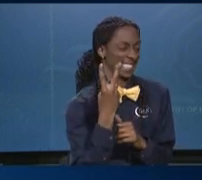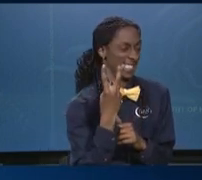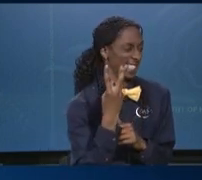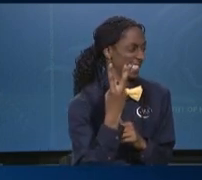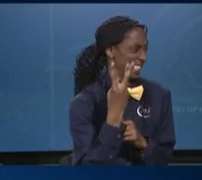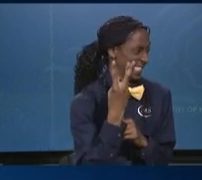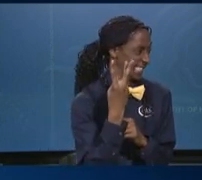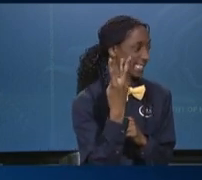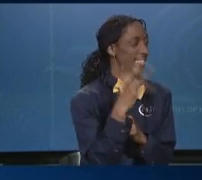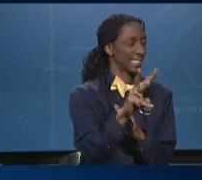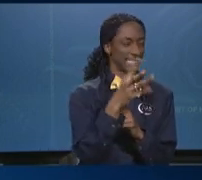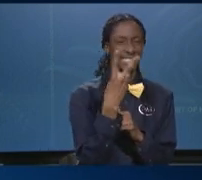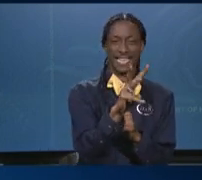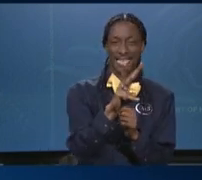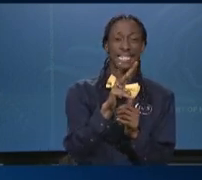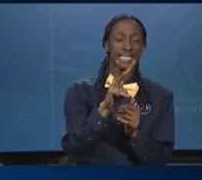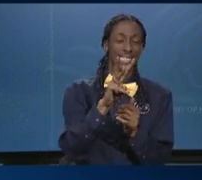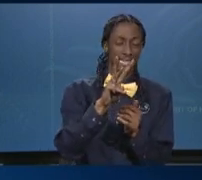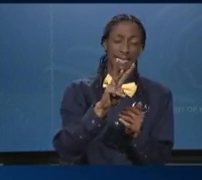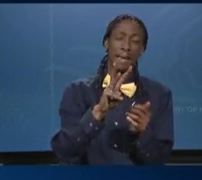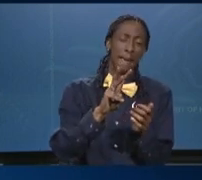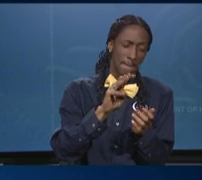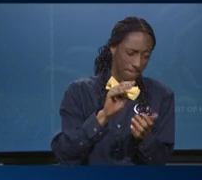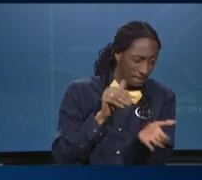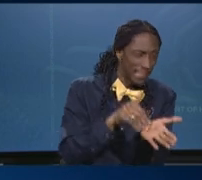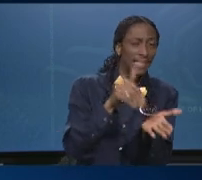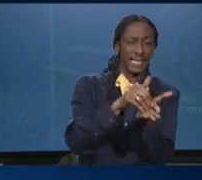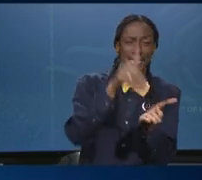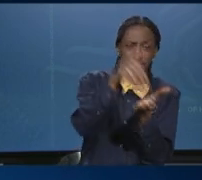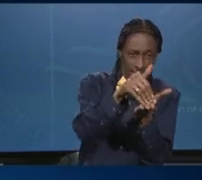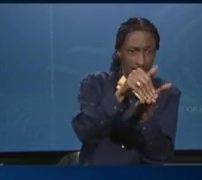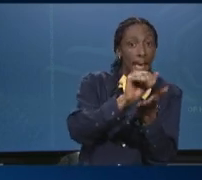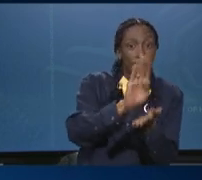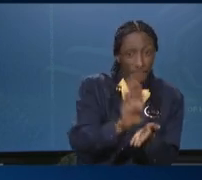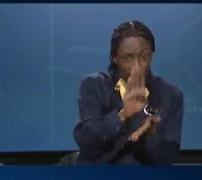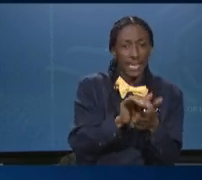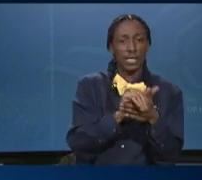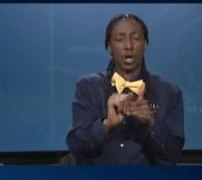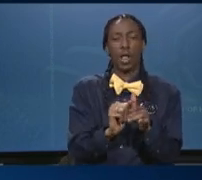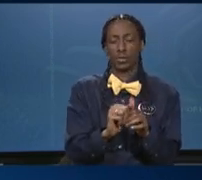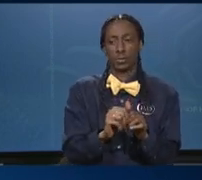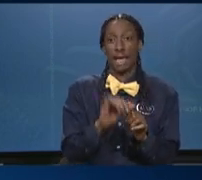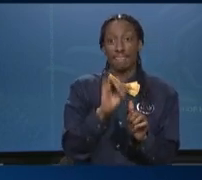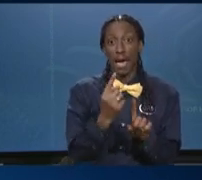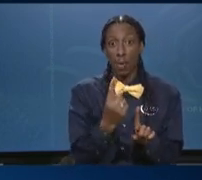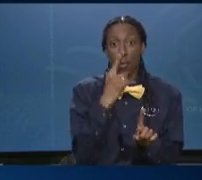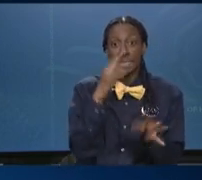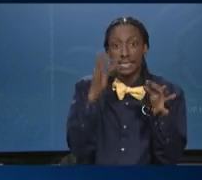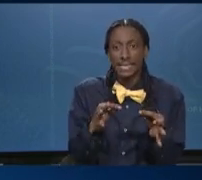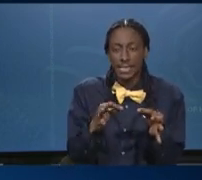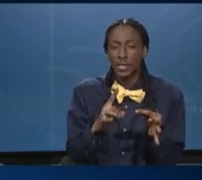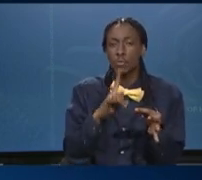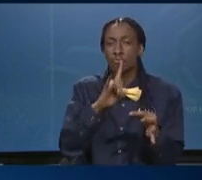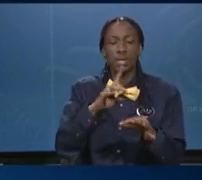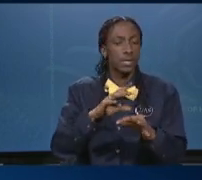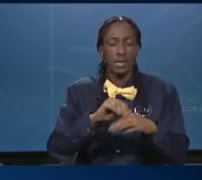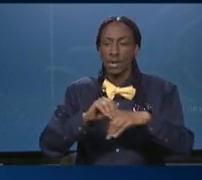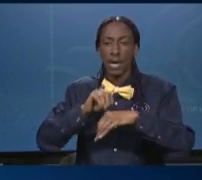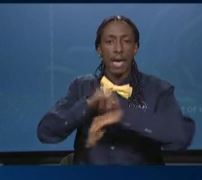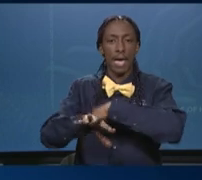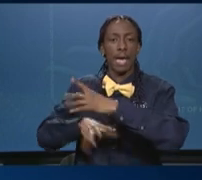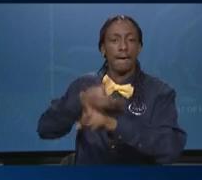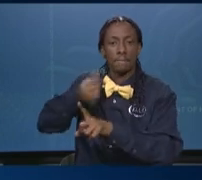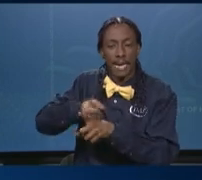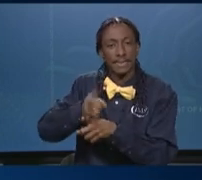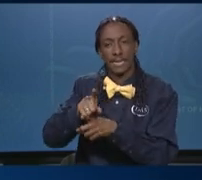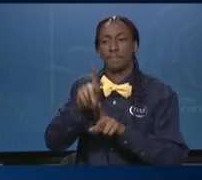to think about how that one provision so dramatically impacted people's access to care. But